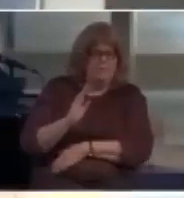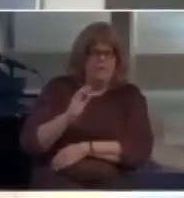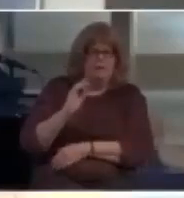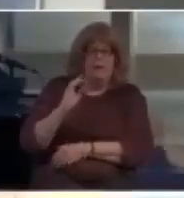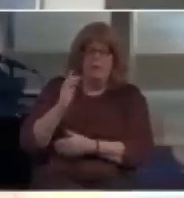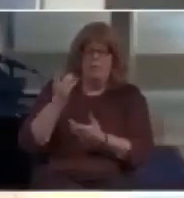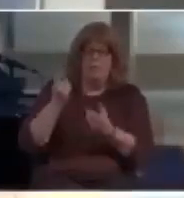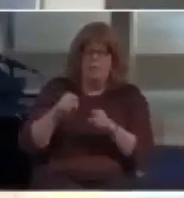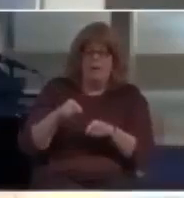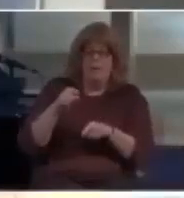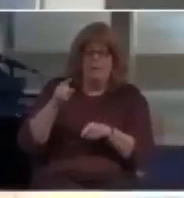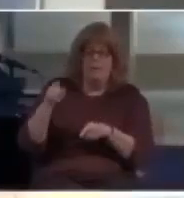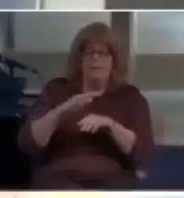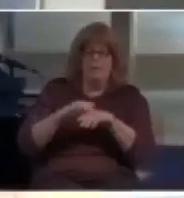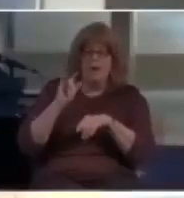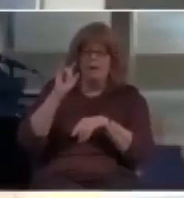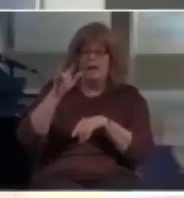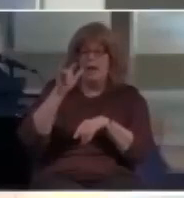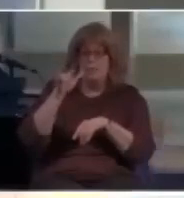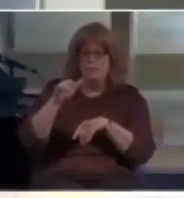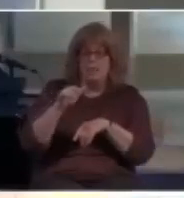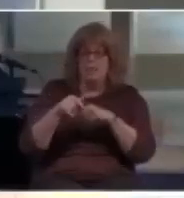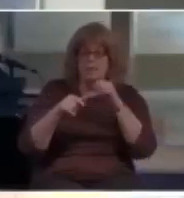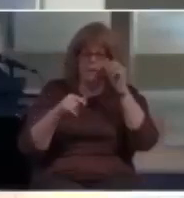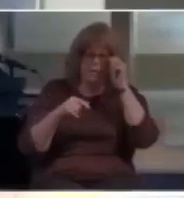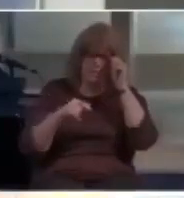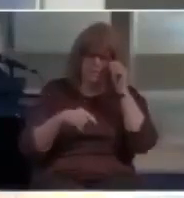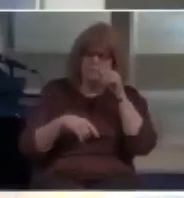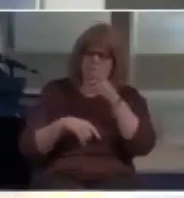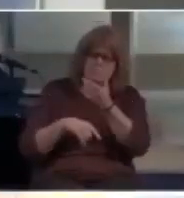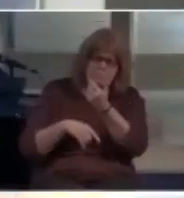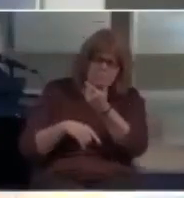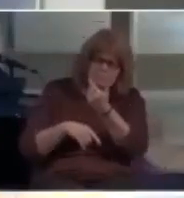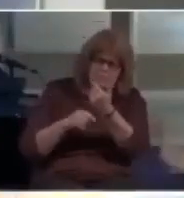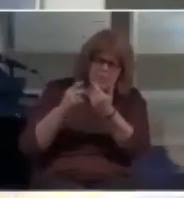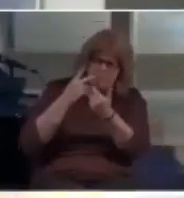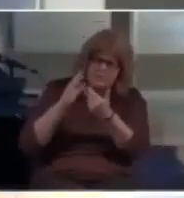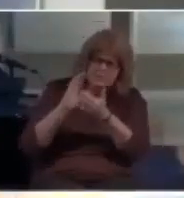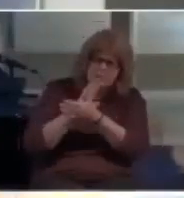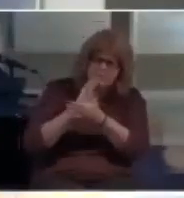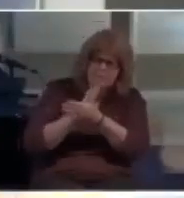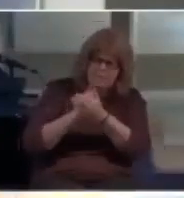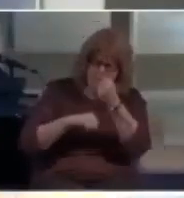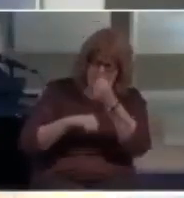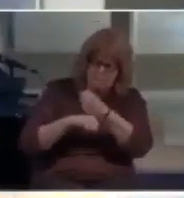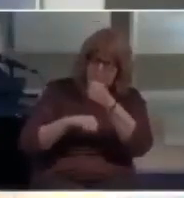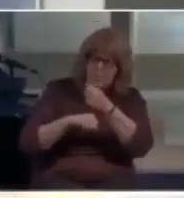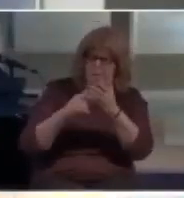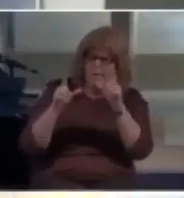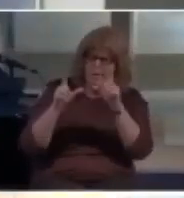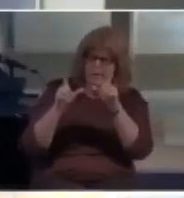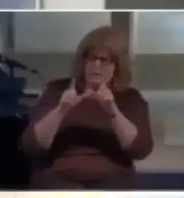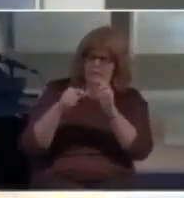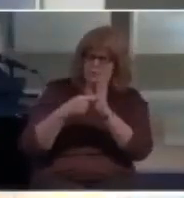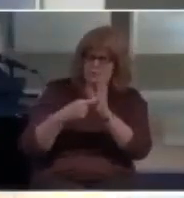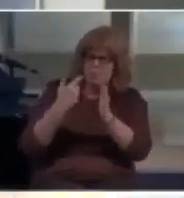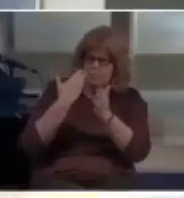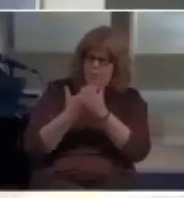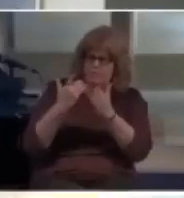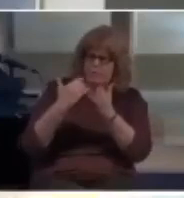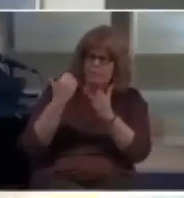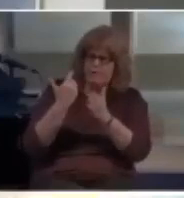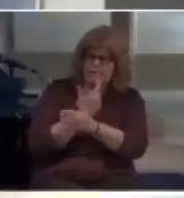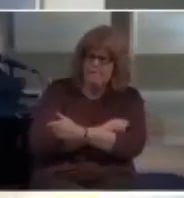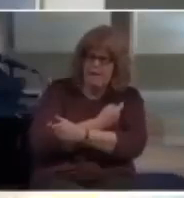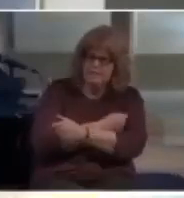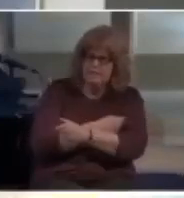and behold, they're going to get on a plane, try to get on a plane. And somebody's going to say, well, let me see the stamp on your license that demonstrates you've been